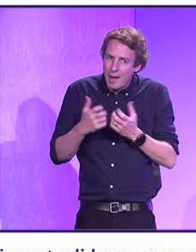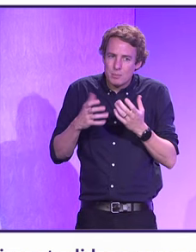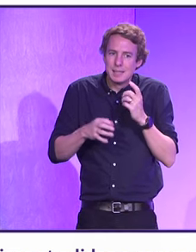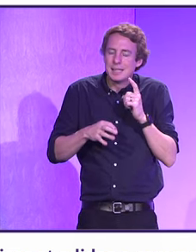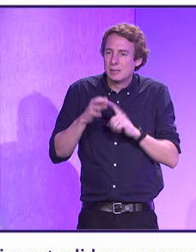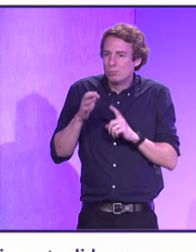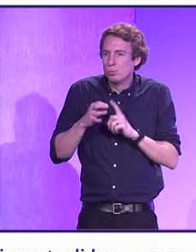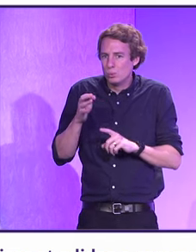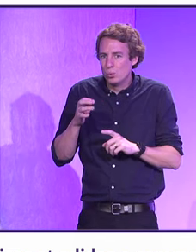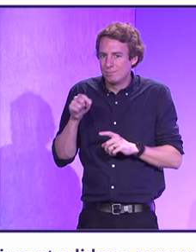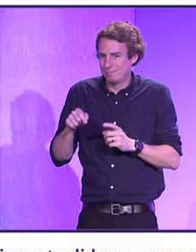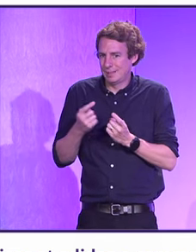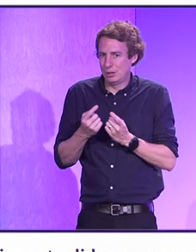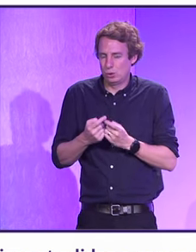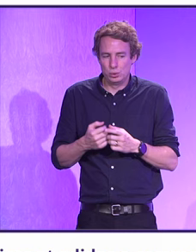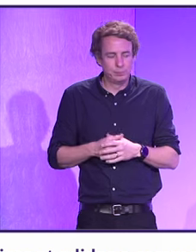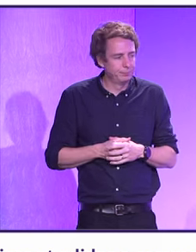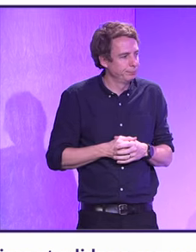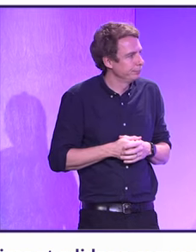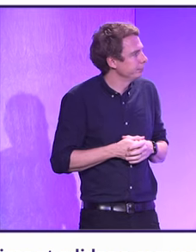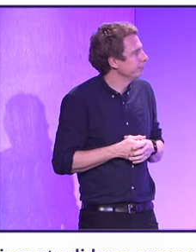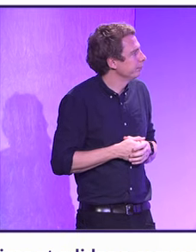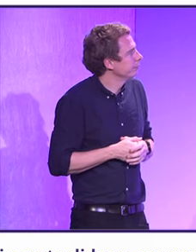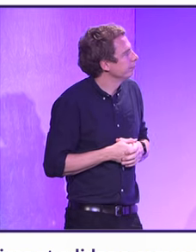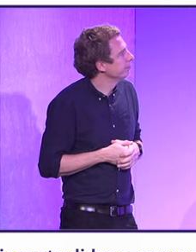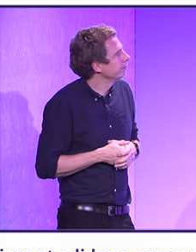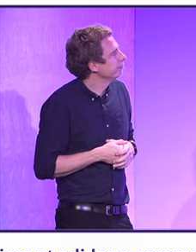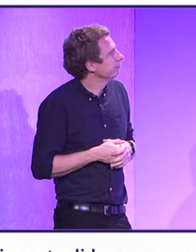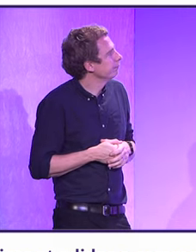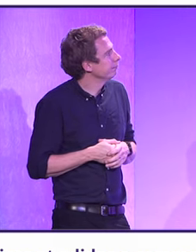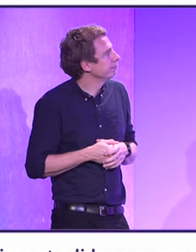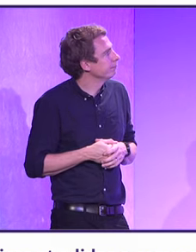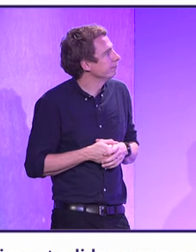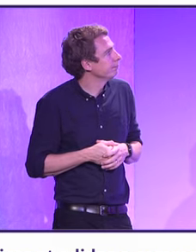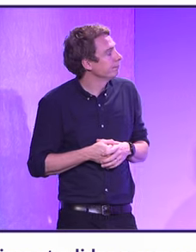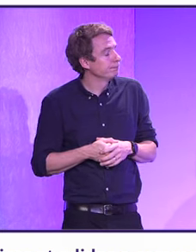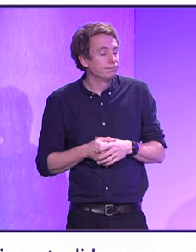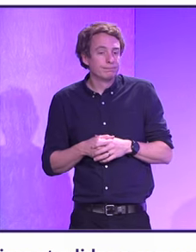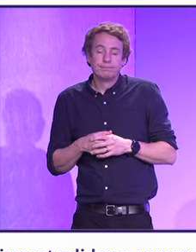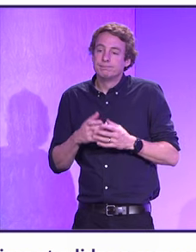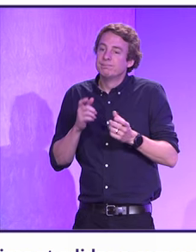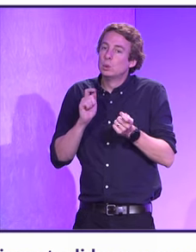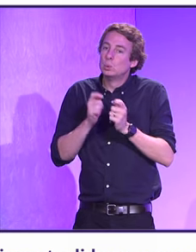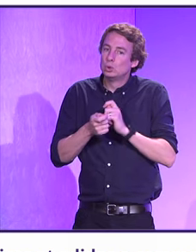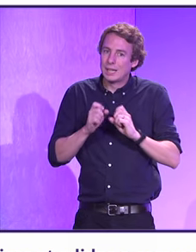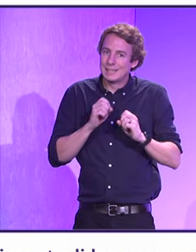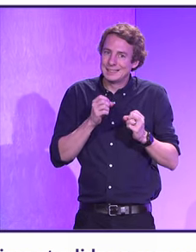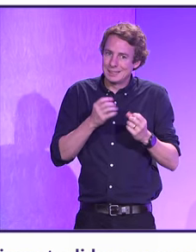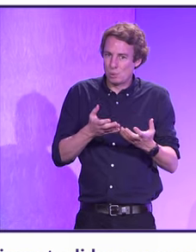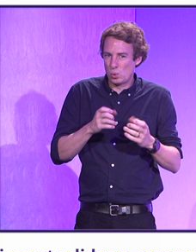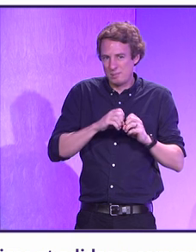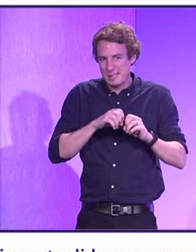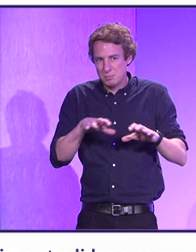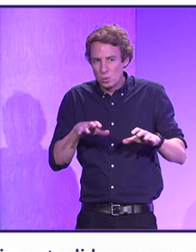improve specific to this specific issue. Second one, the breaking changes in deployments. Everybody knows